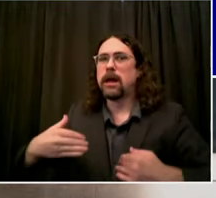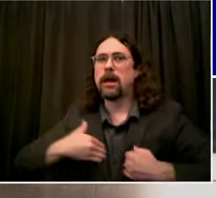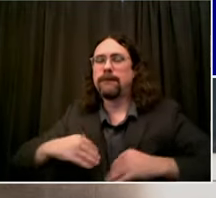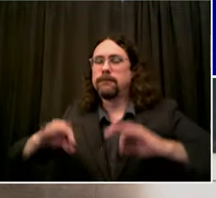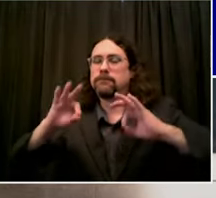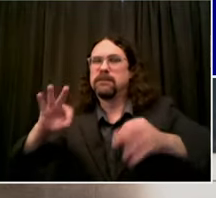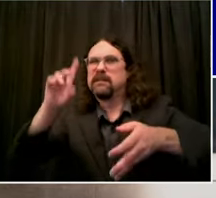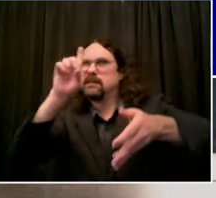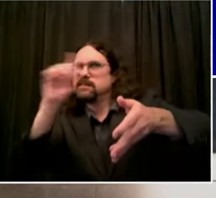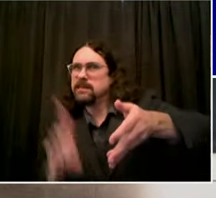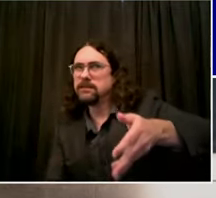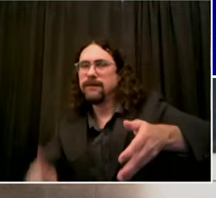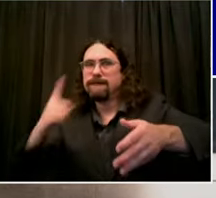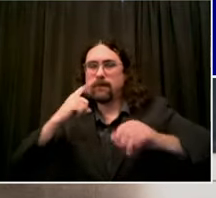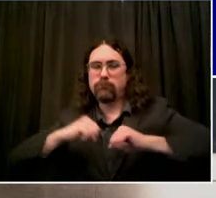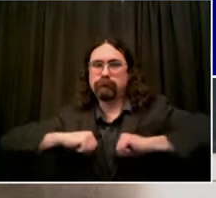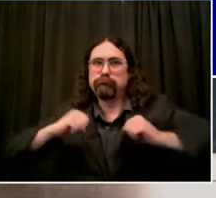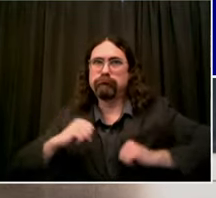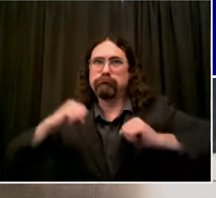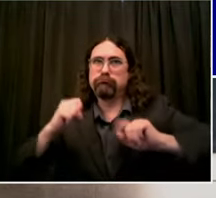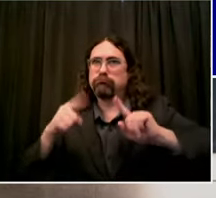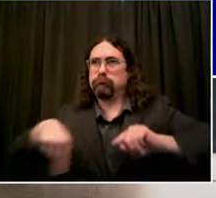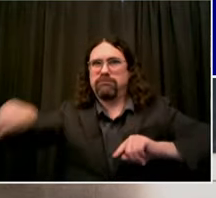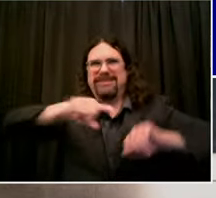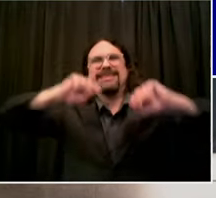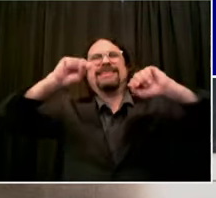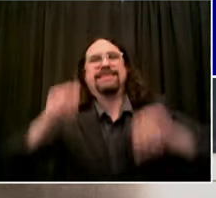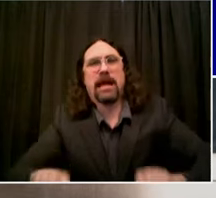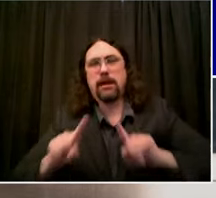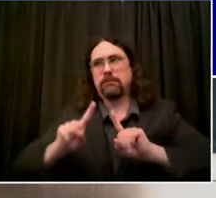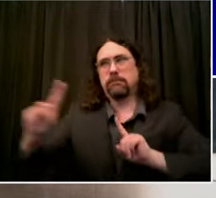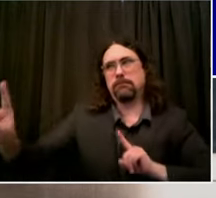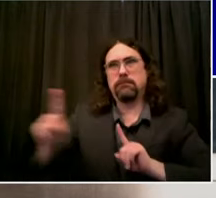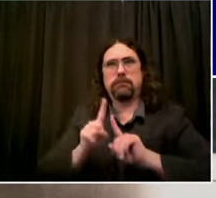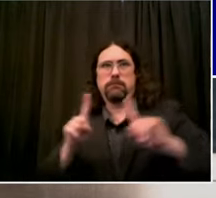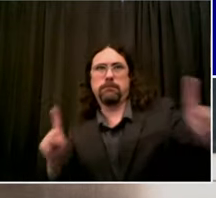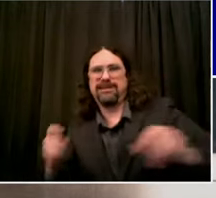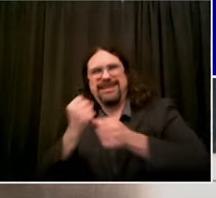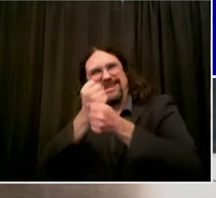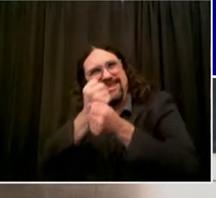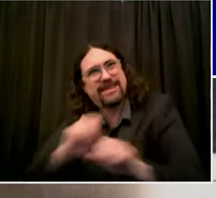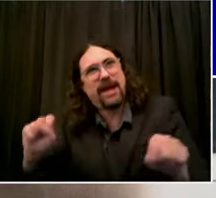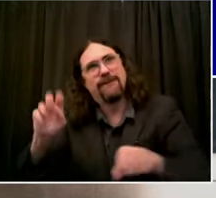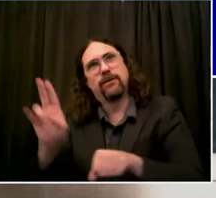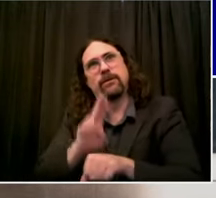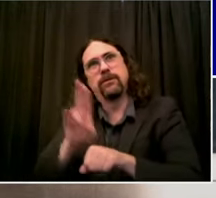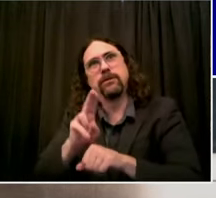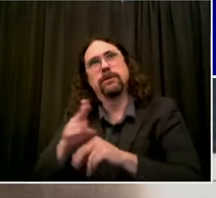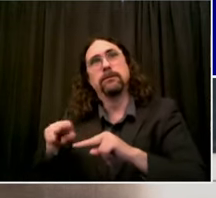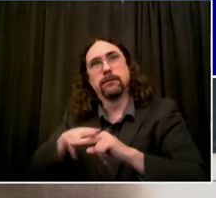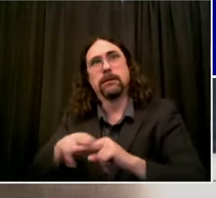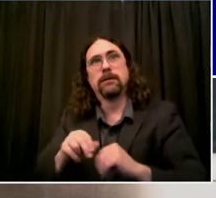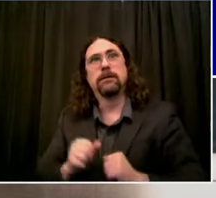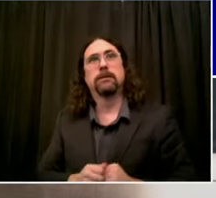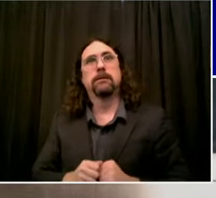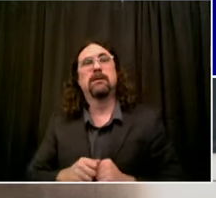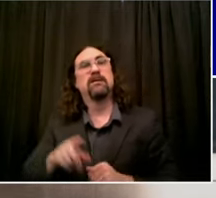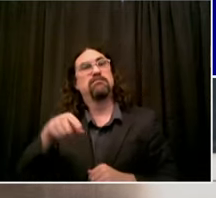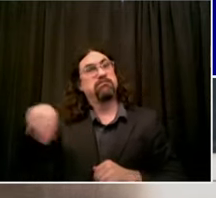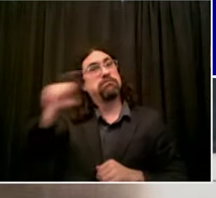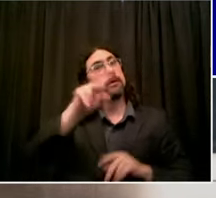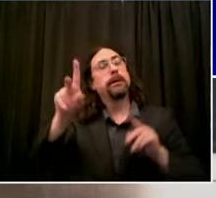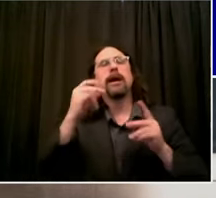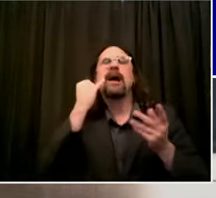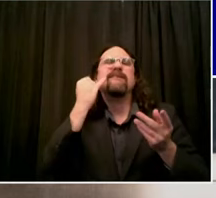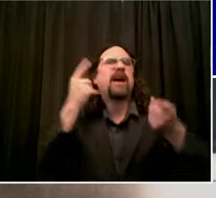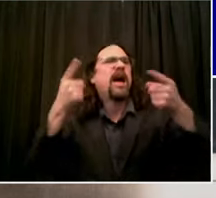up. If a train's crowded, the personnel there to say, hey, don't get into this car. The next car is pretty empty. Go down to that one. Or